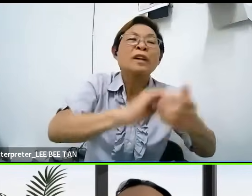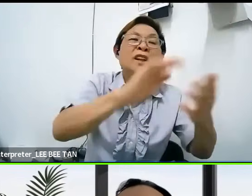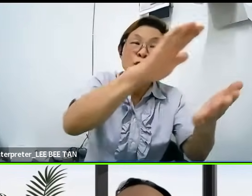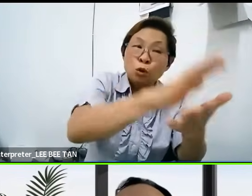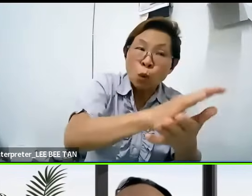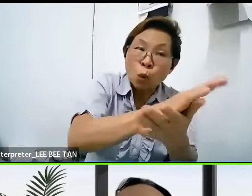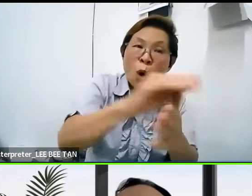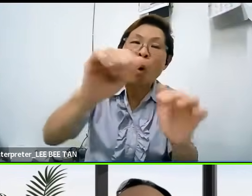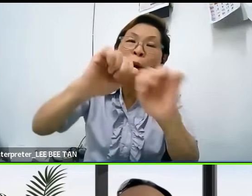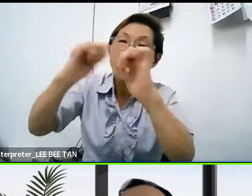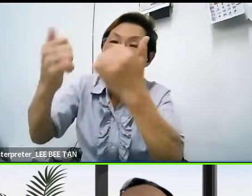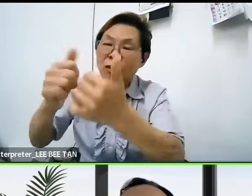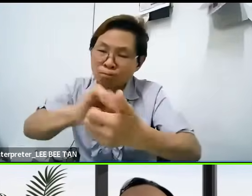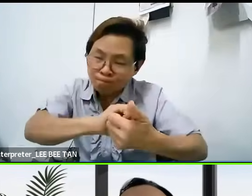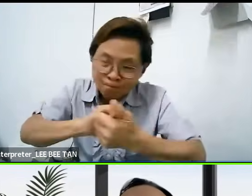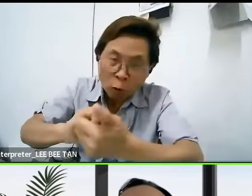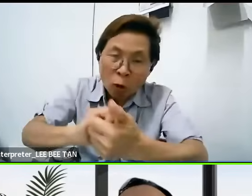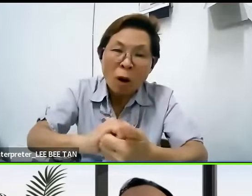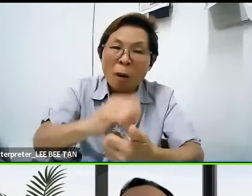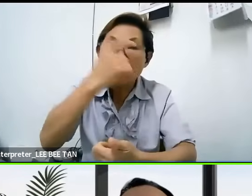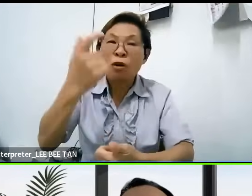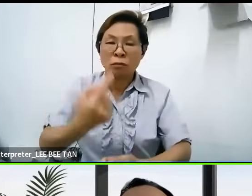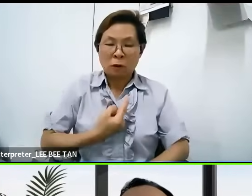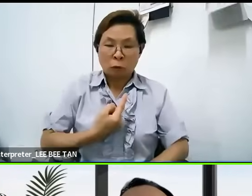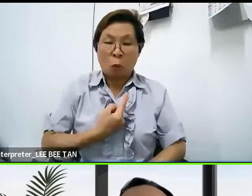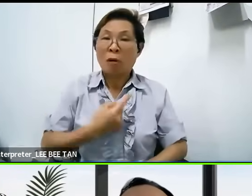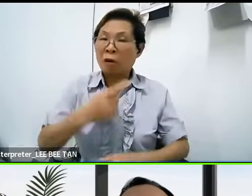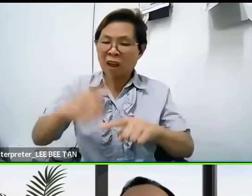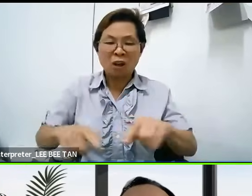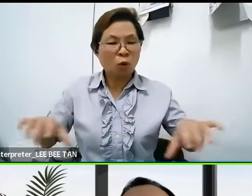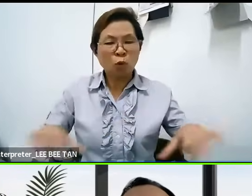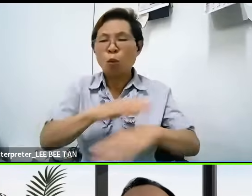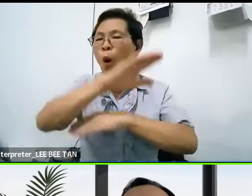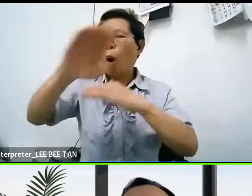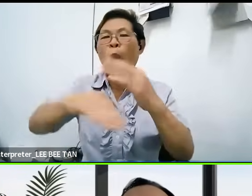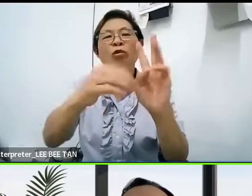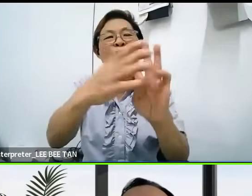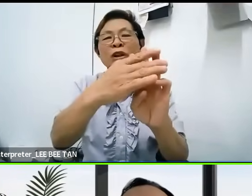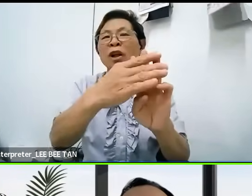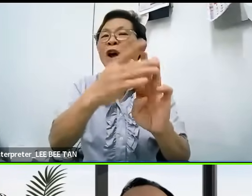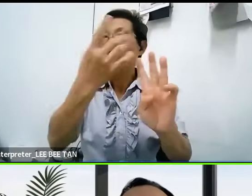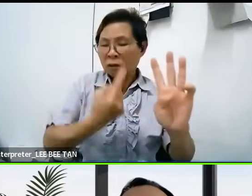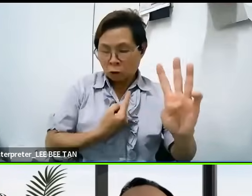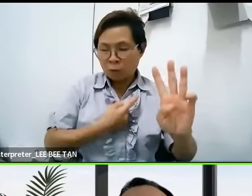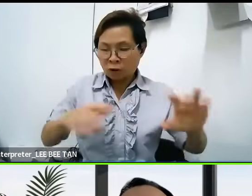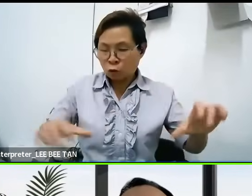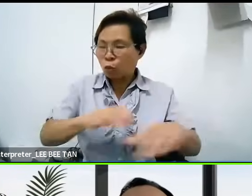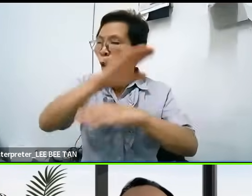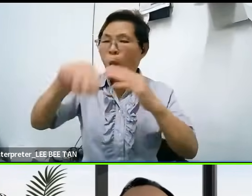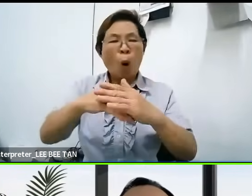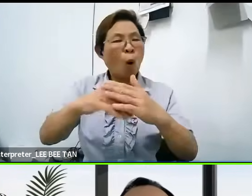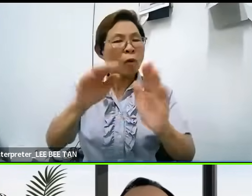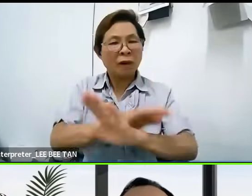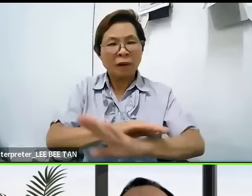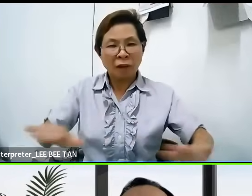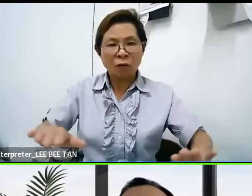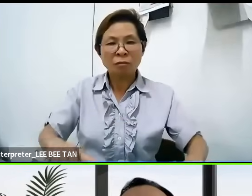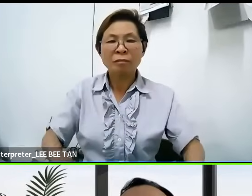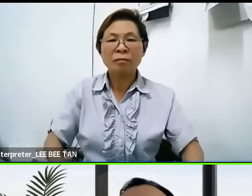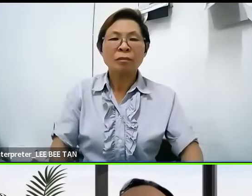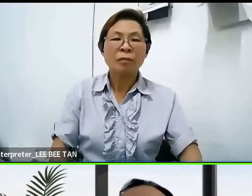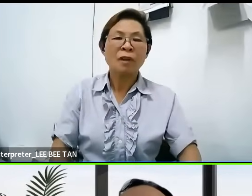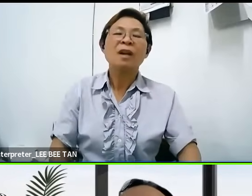because no one can do all those three domains. So we have to make sure that you know, we